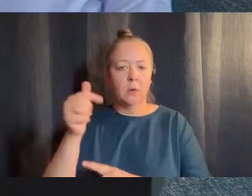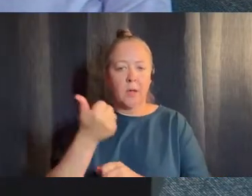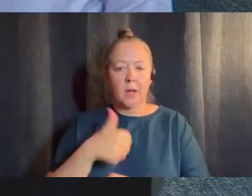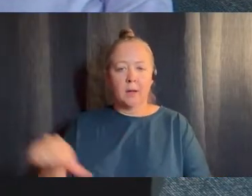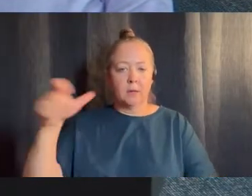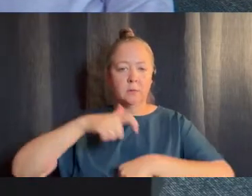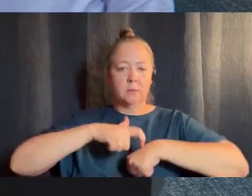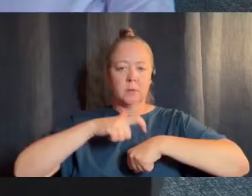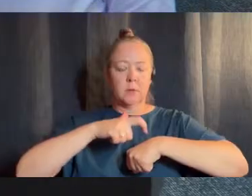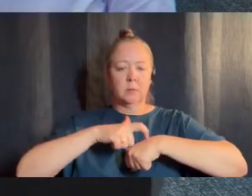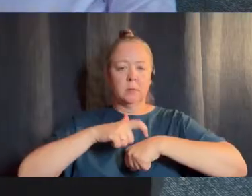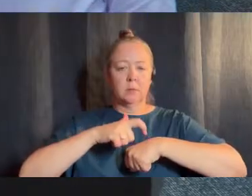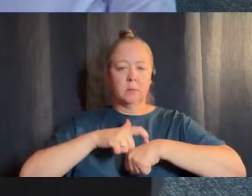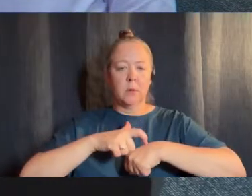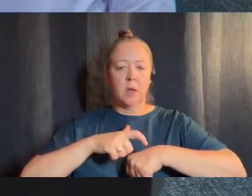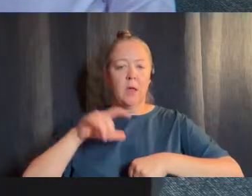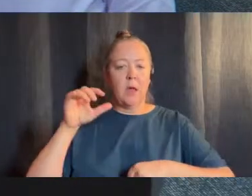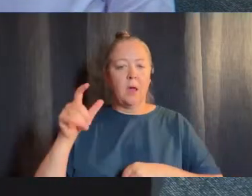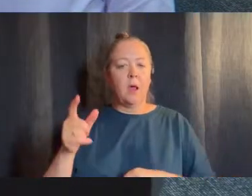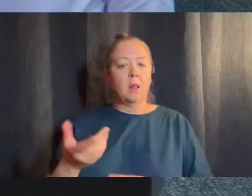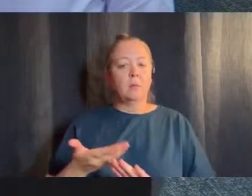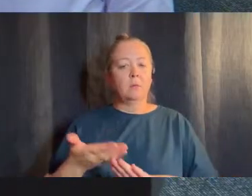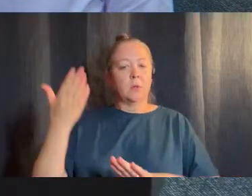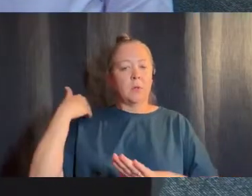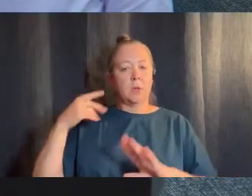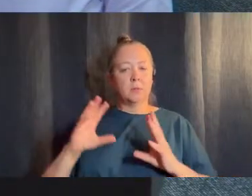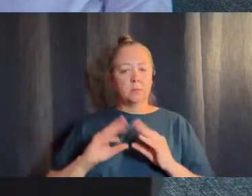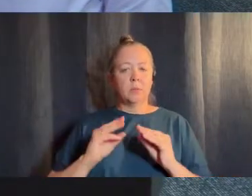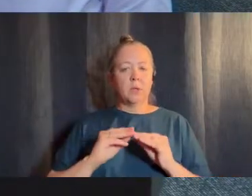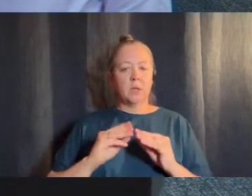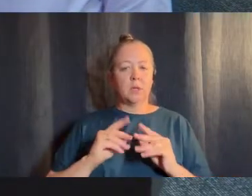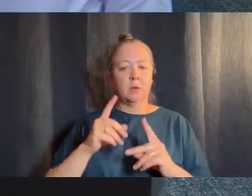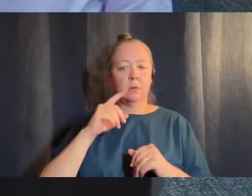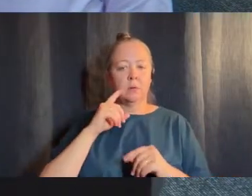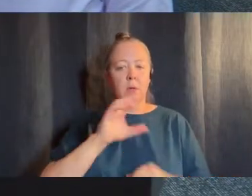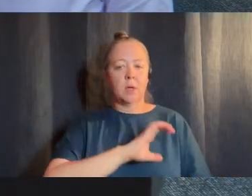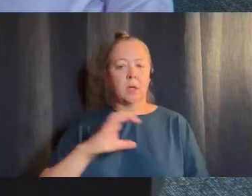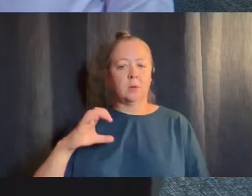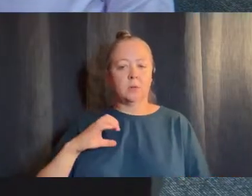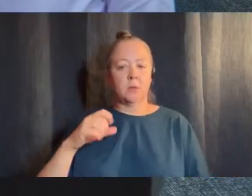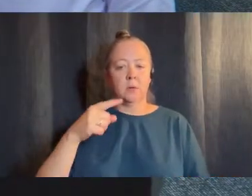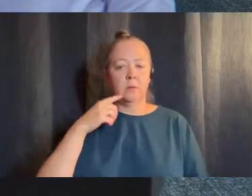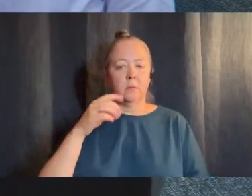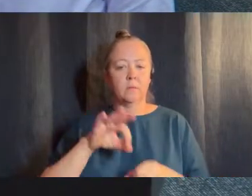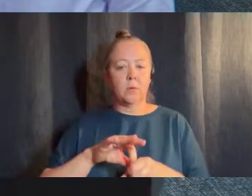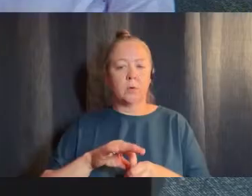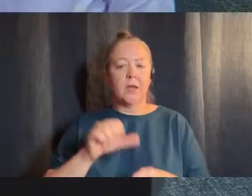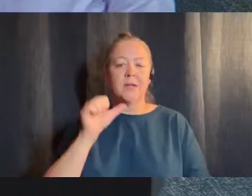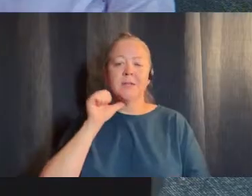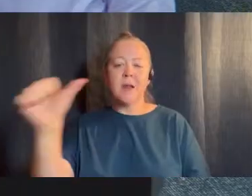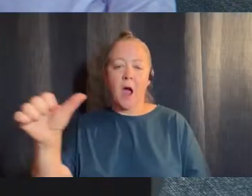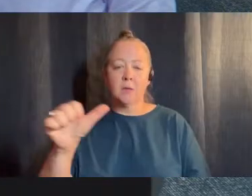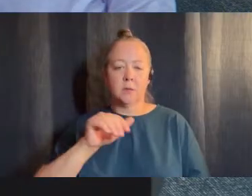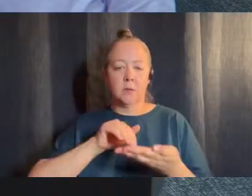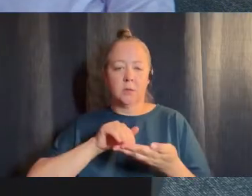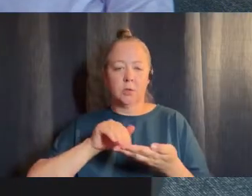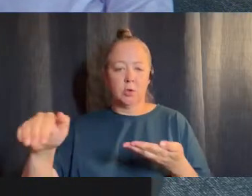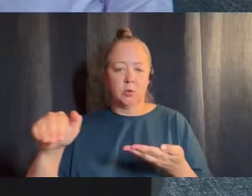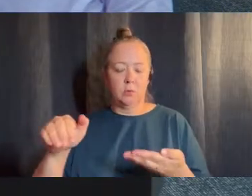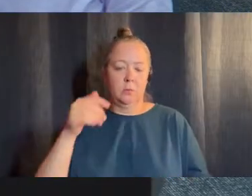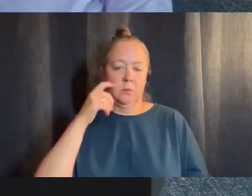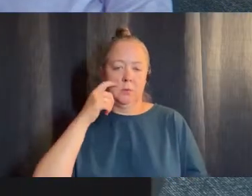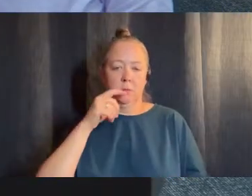to excuse Councilmember Fry's absence. The rules of procedure say clearly that the council shall favorably consider